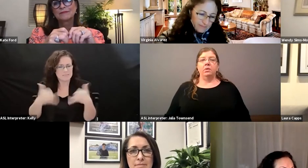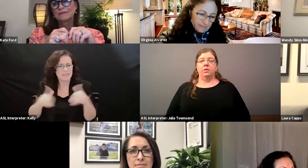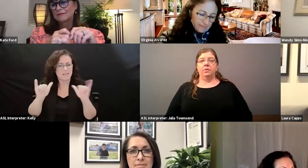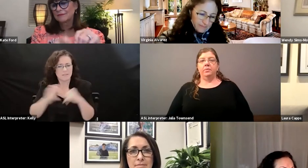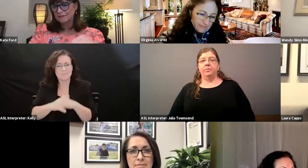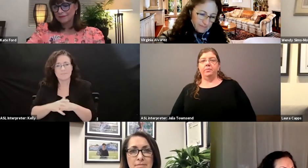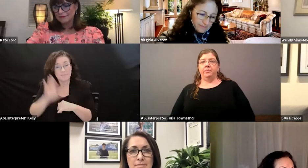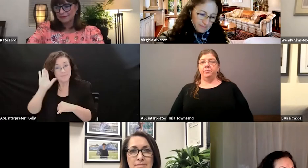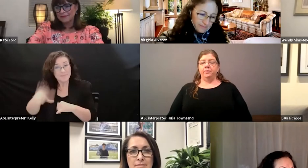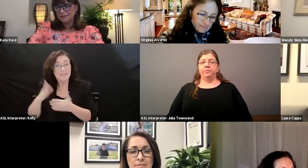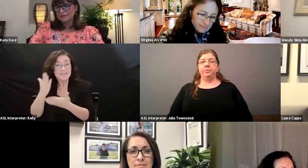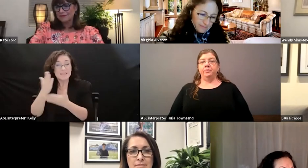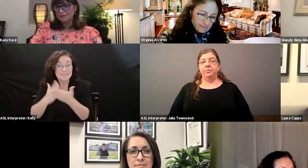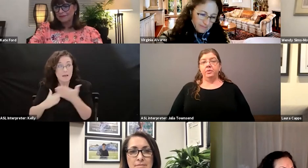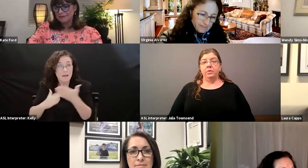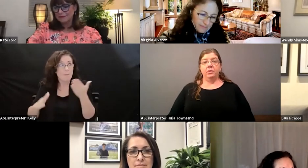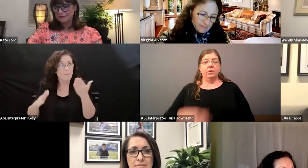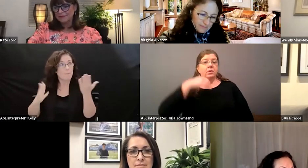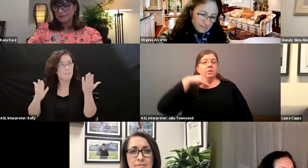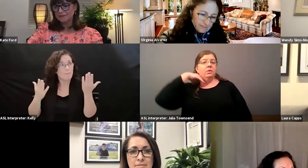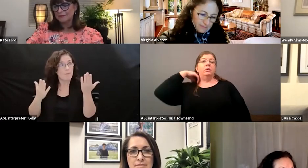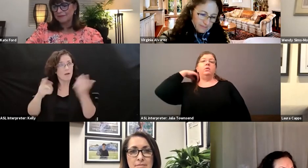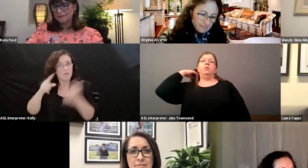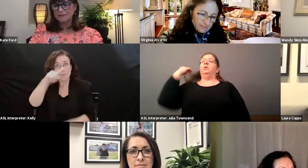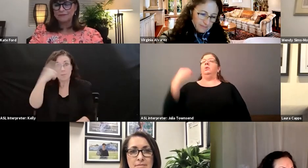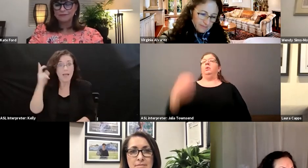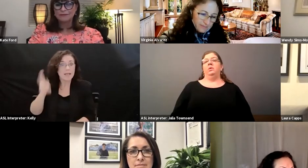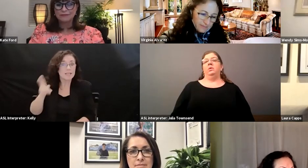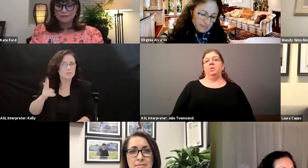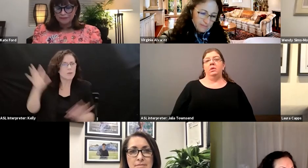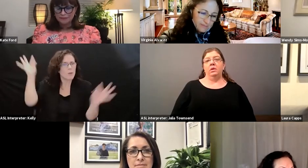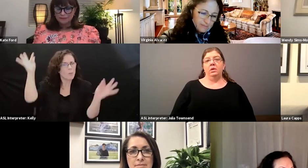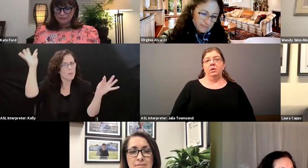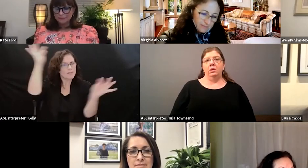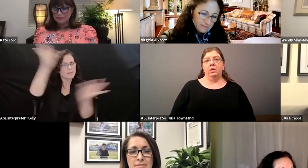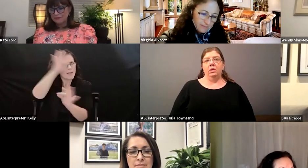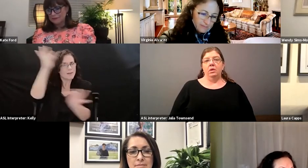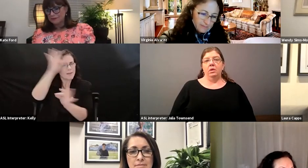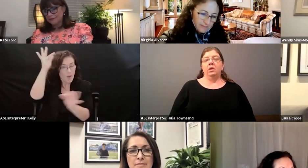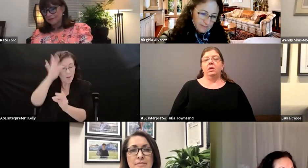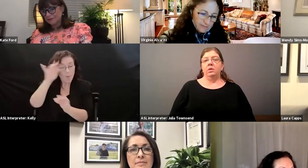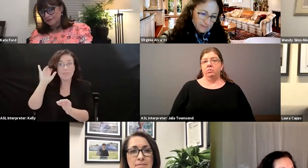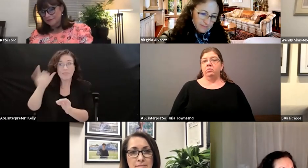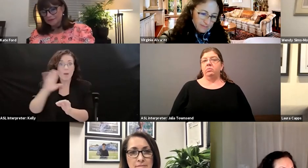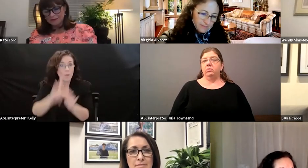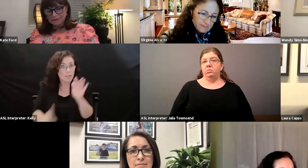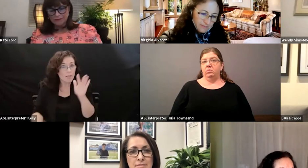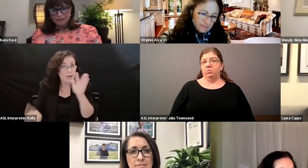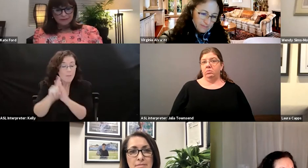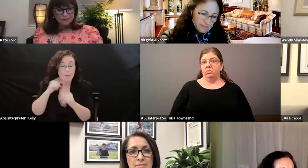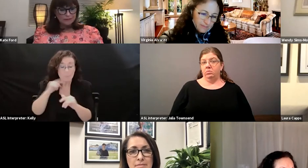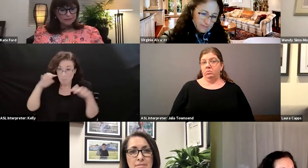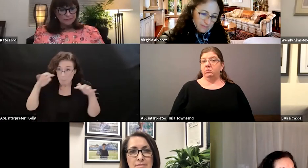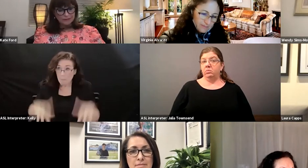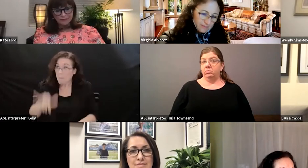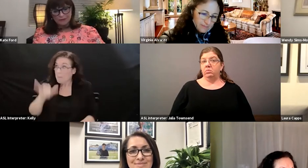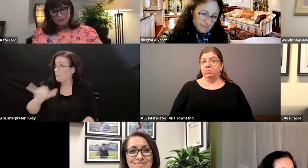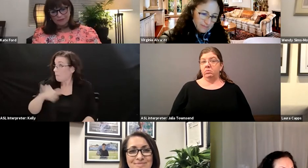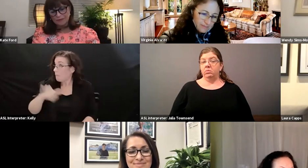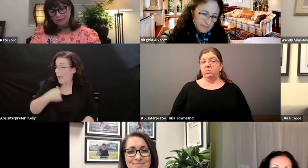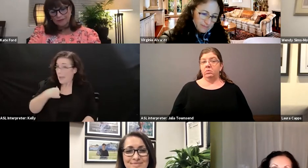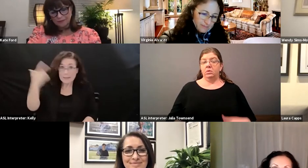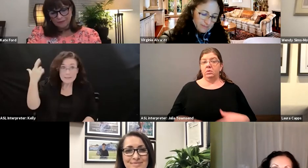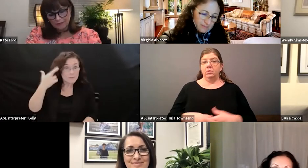parts of black history that are unknown in in it and it's it's it's like surprising sometimes even to myself having you know being